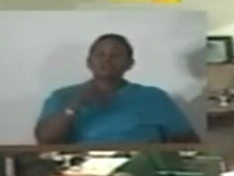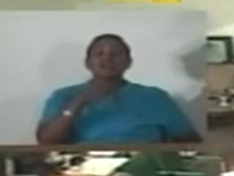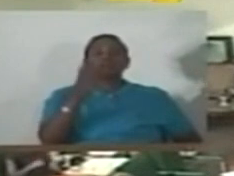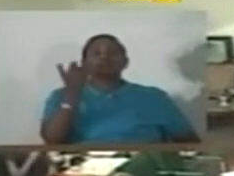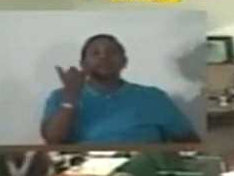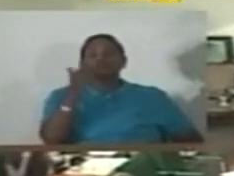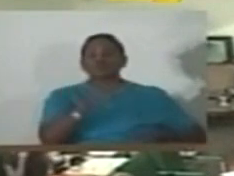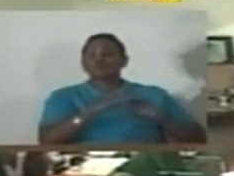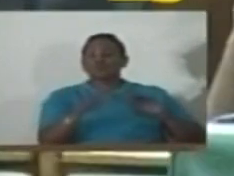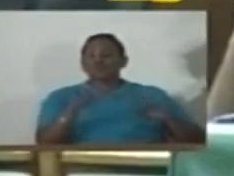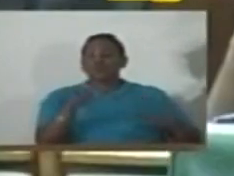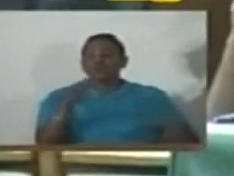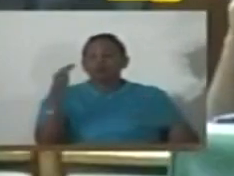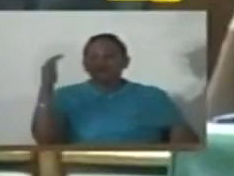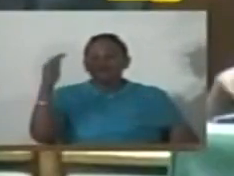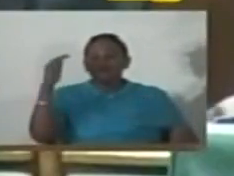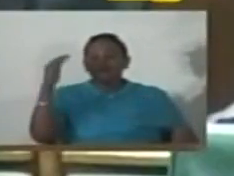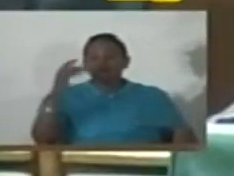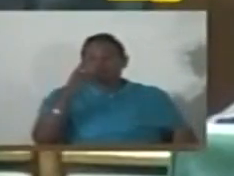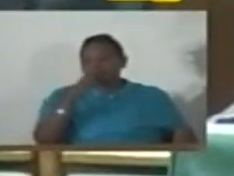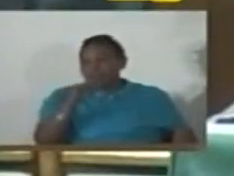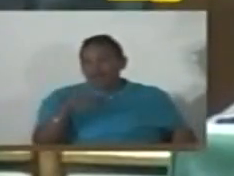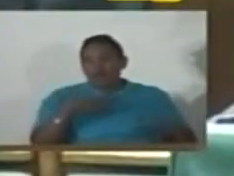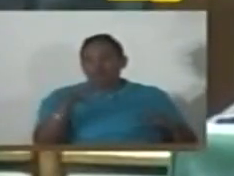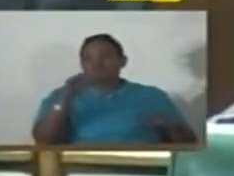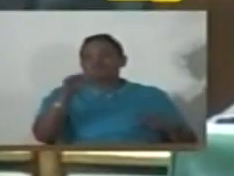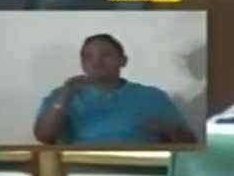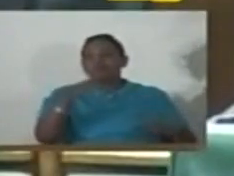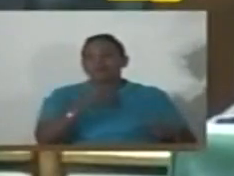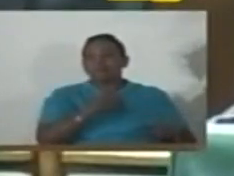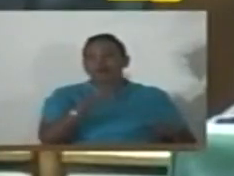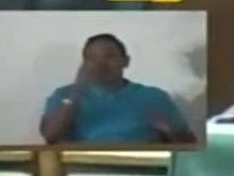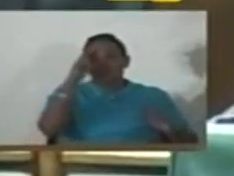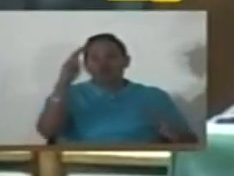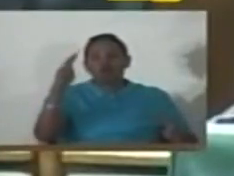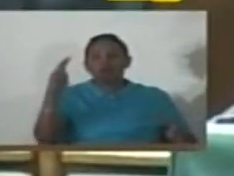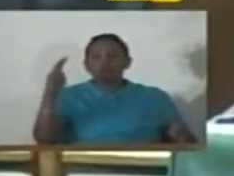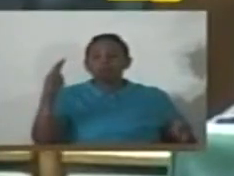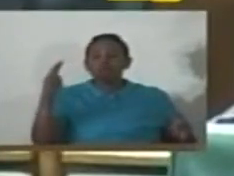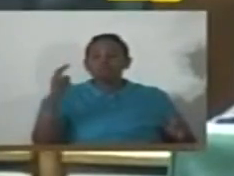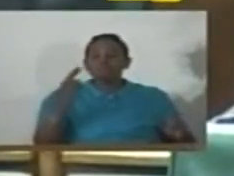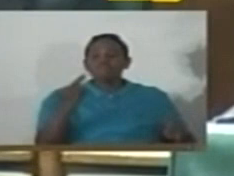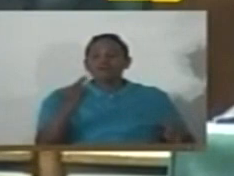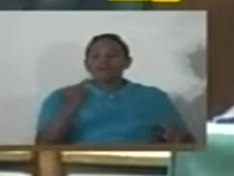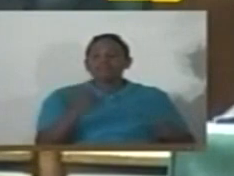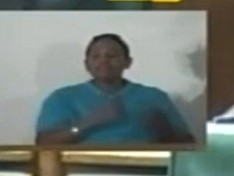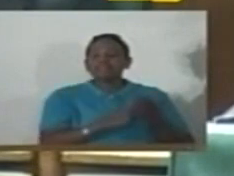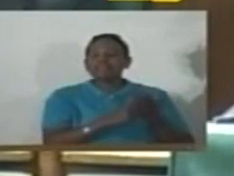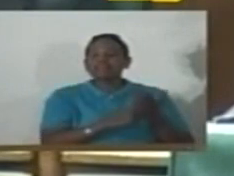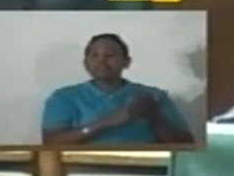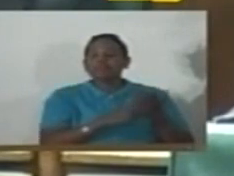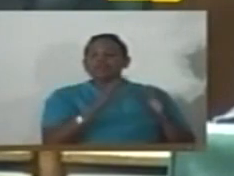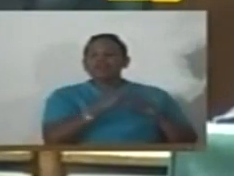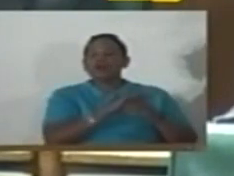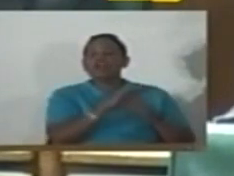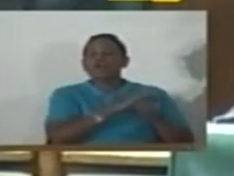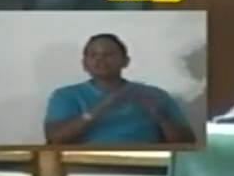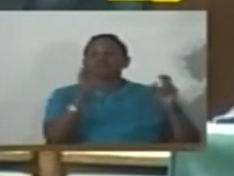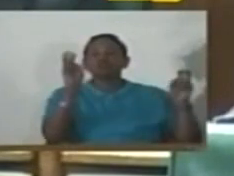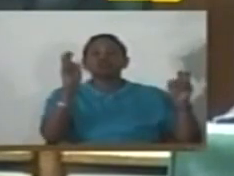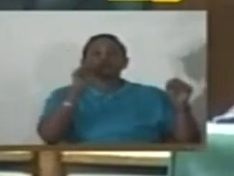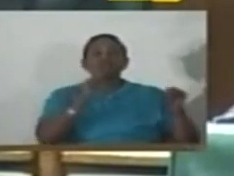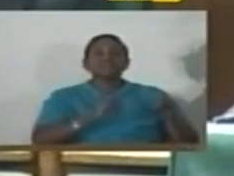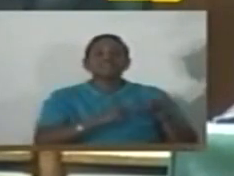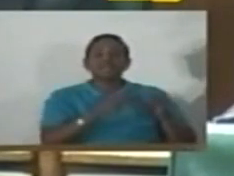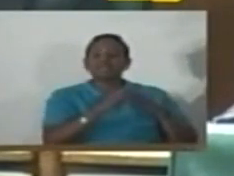my honourable friend that the debate on the constituency matters will commence in September.